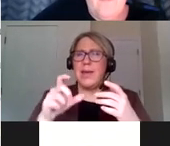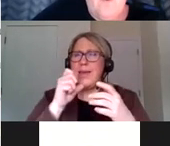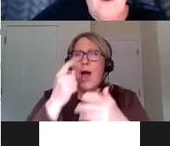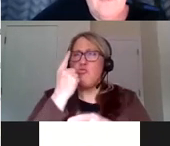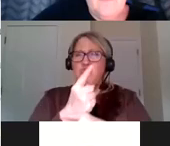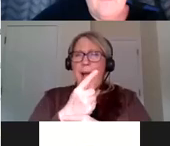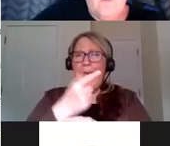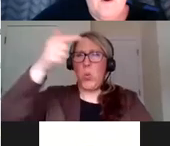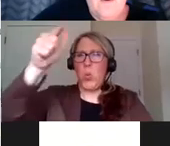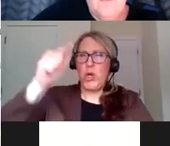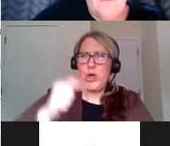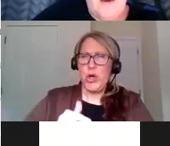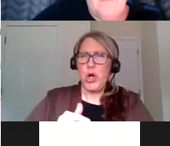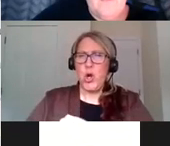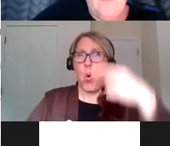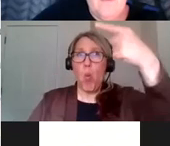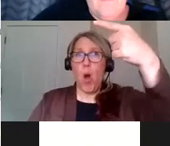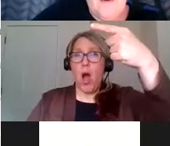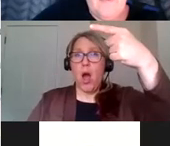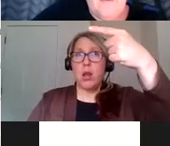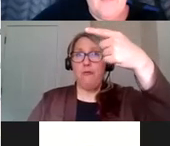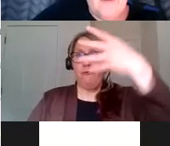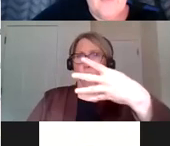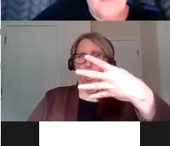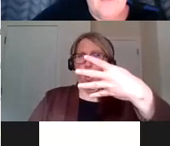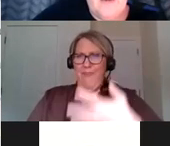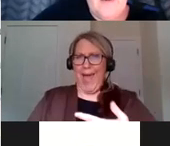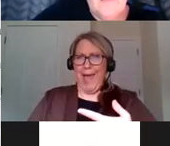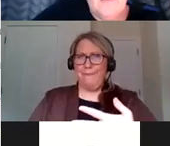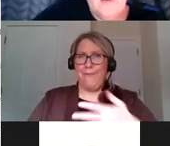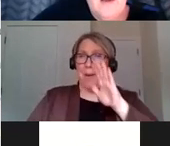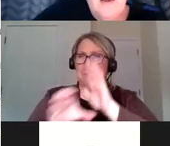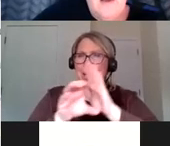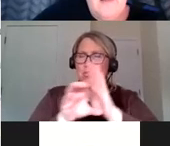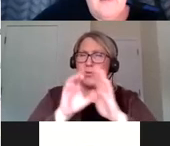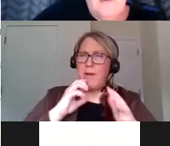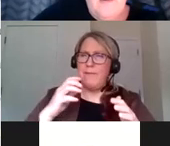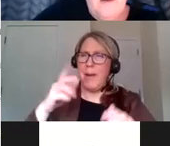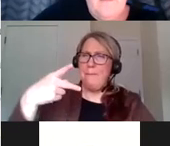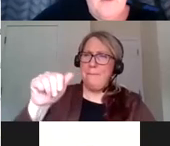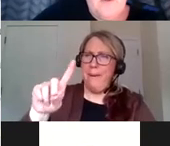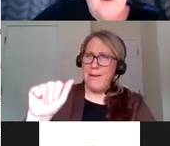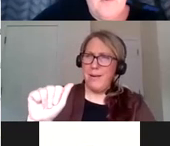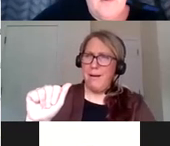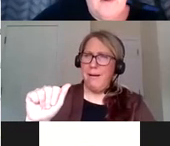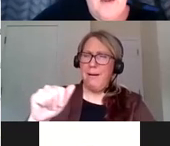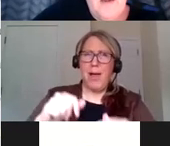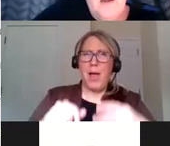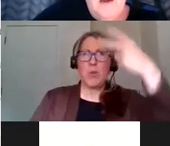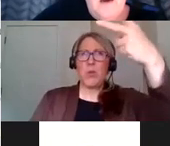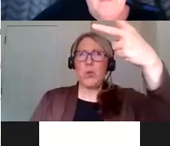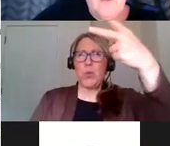going from 1 to 4 to 5. So 4 and 5 are pictures of the pandas. It's going then from 2 to